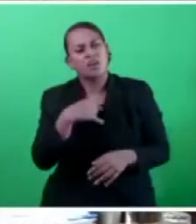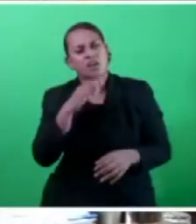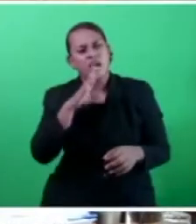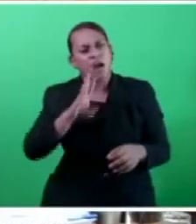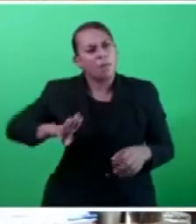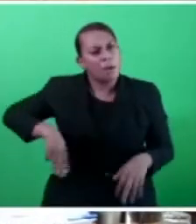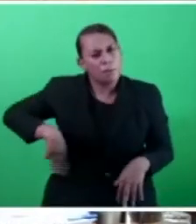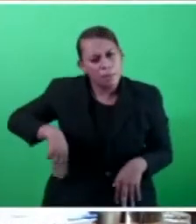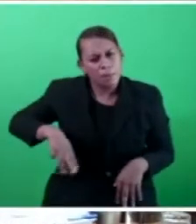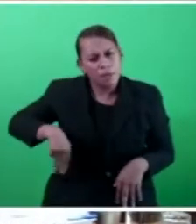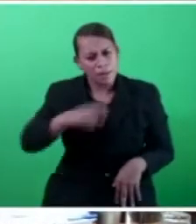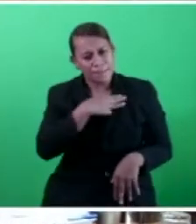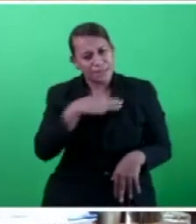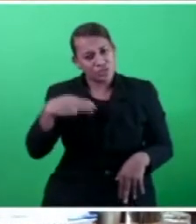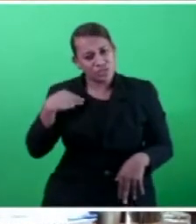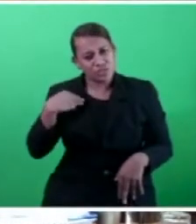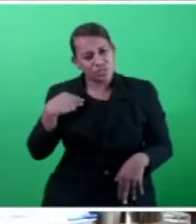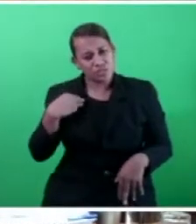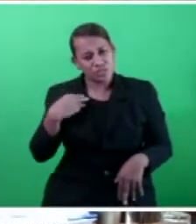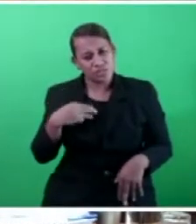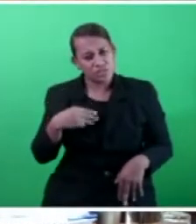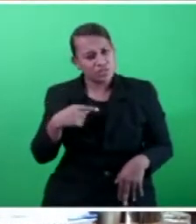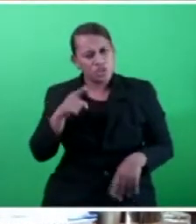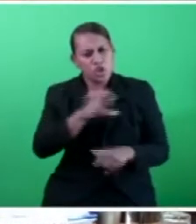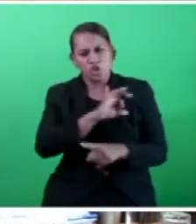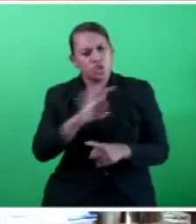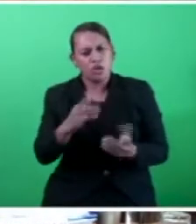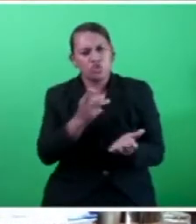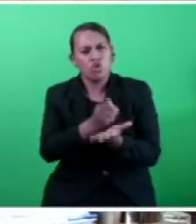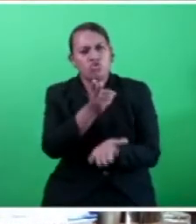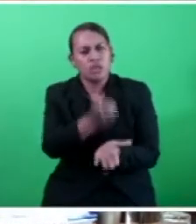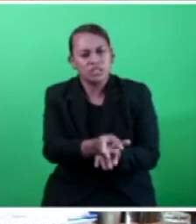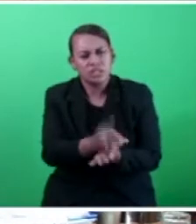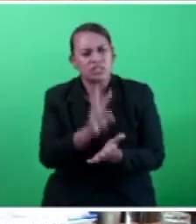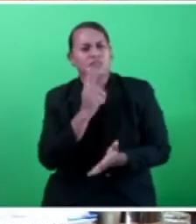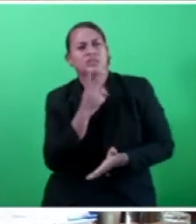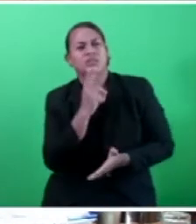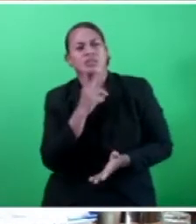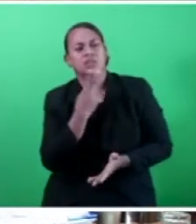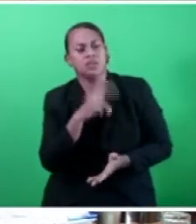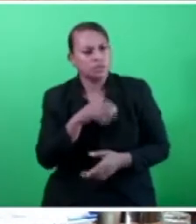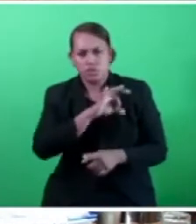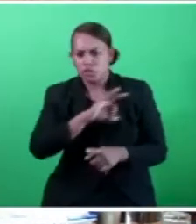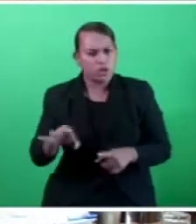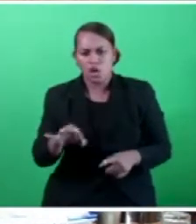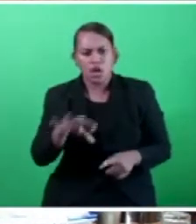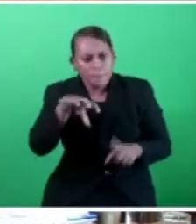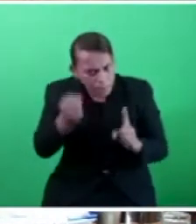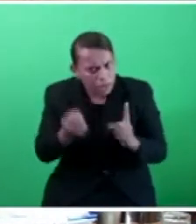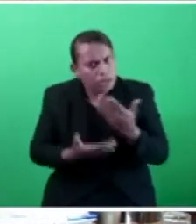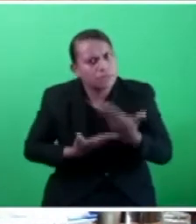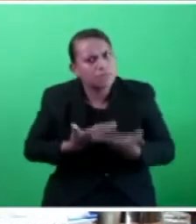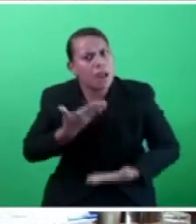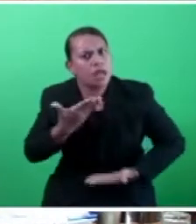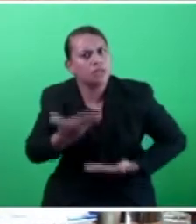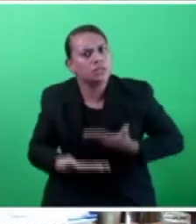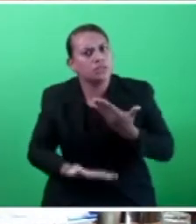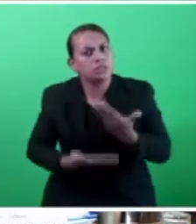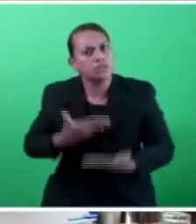being economical with the truth, and he needs to explain.